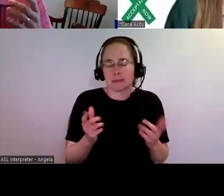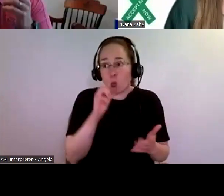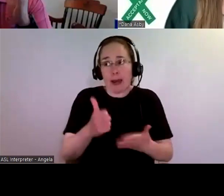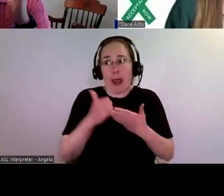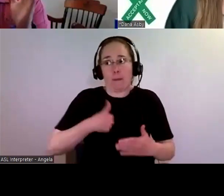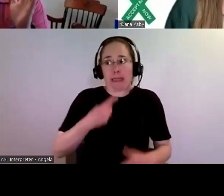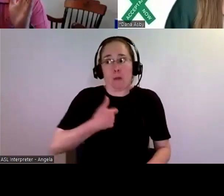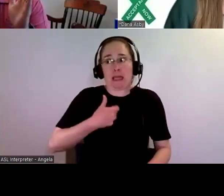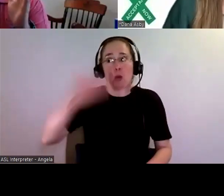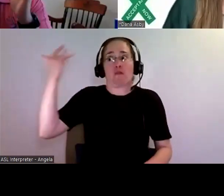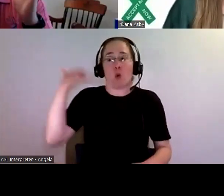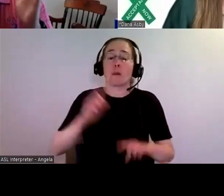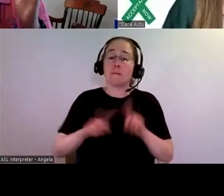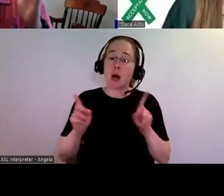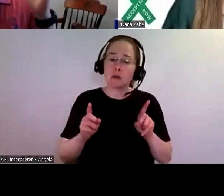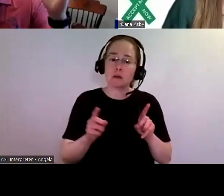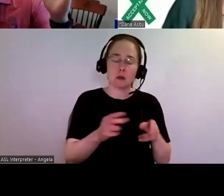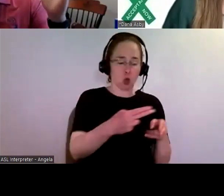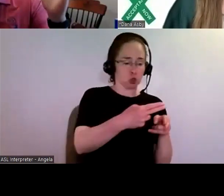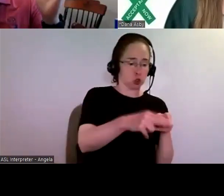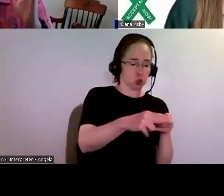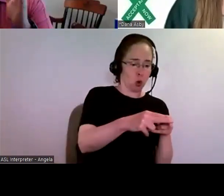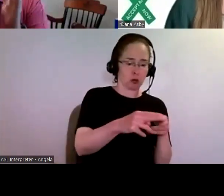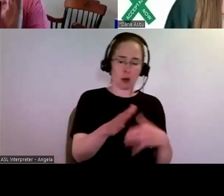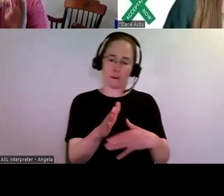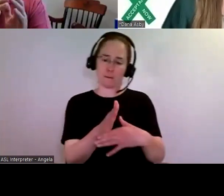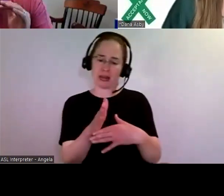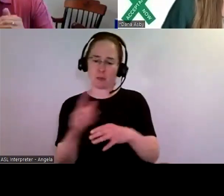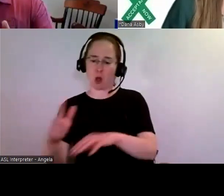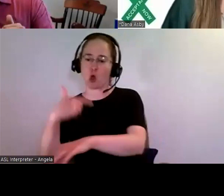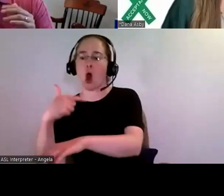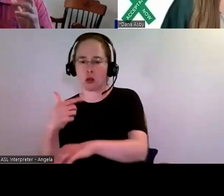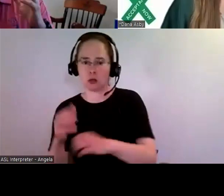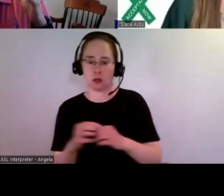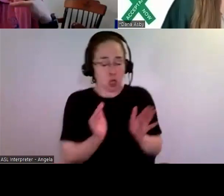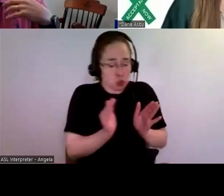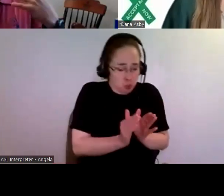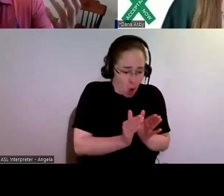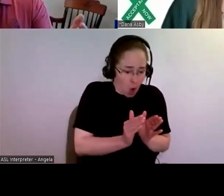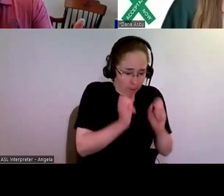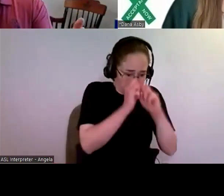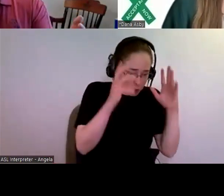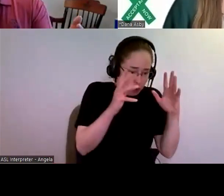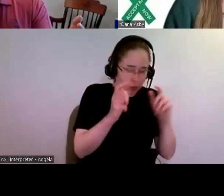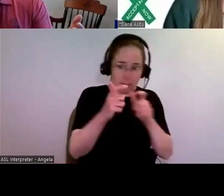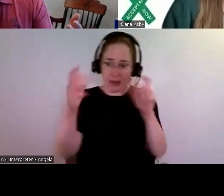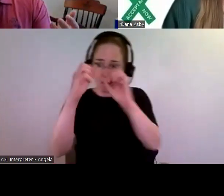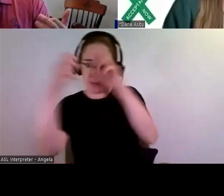this. Short term, medium term, long term, small picture, big picture. Both